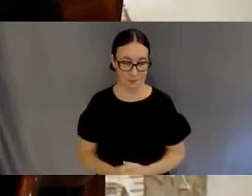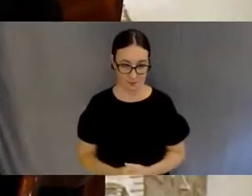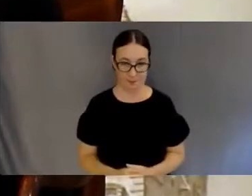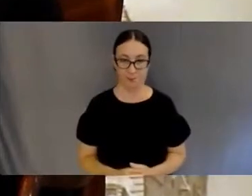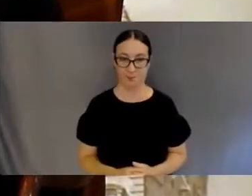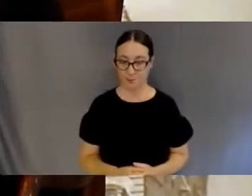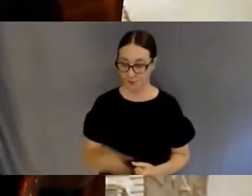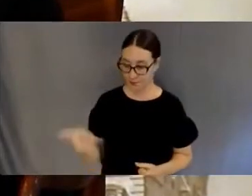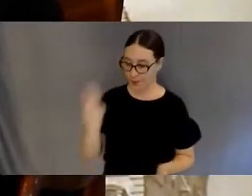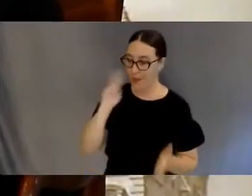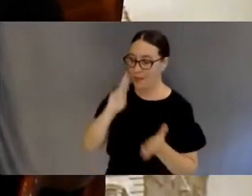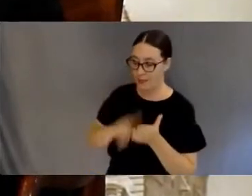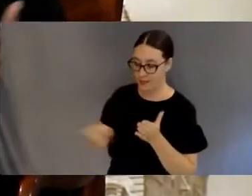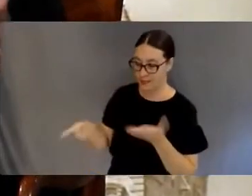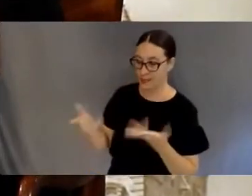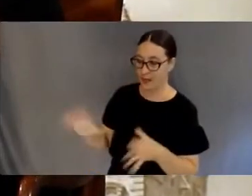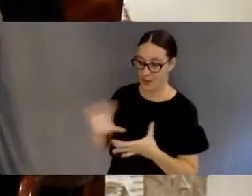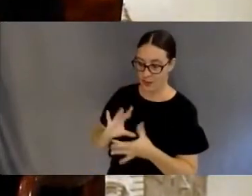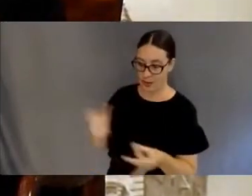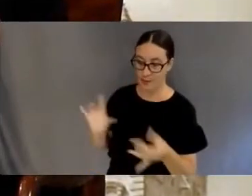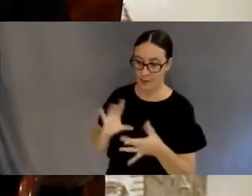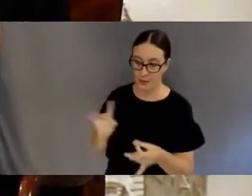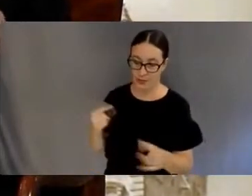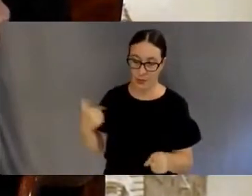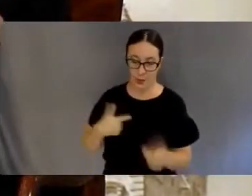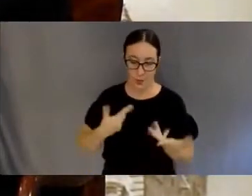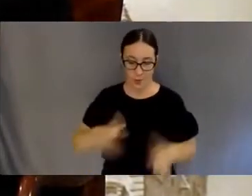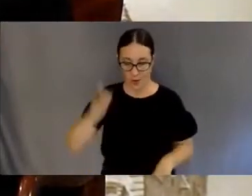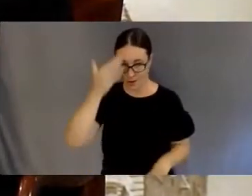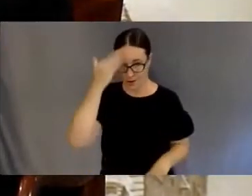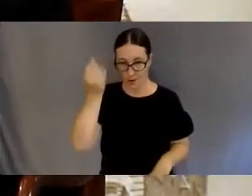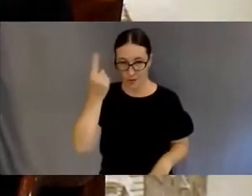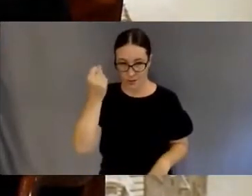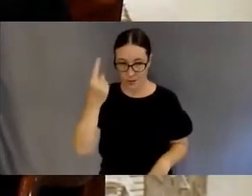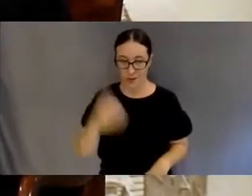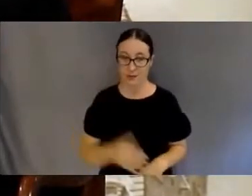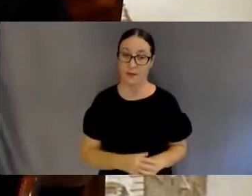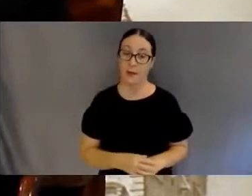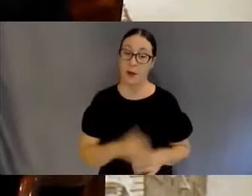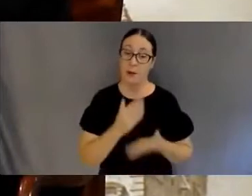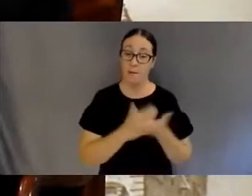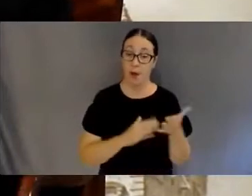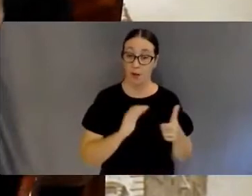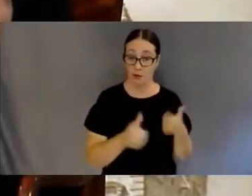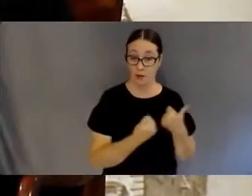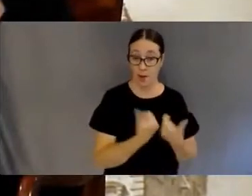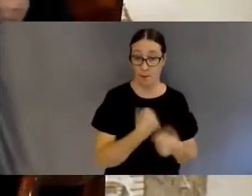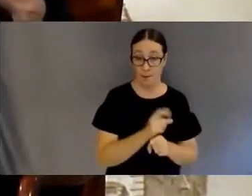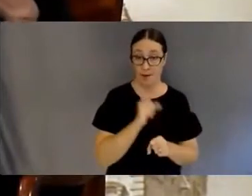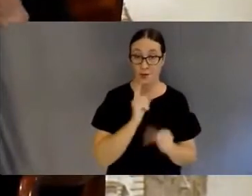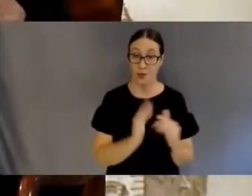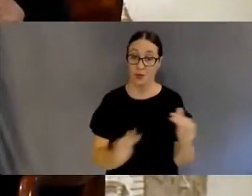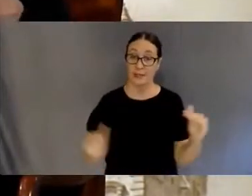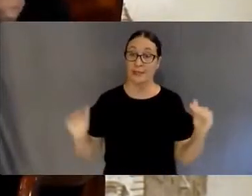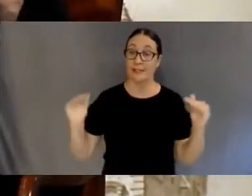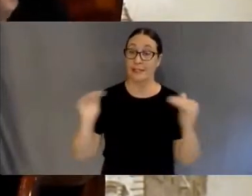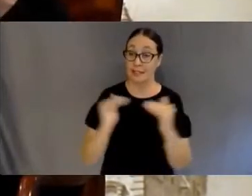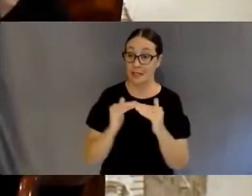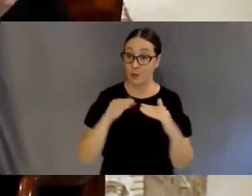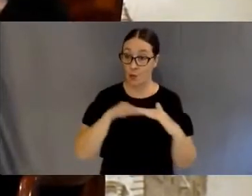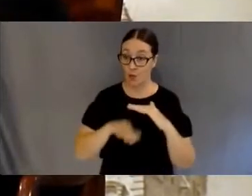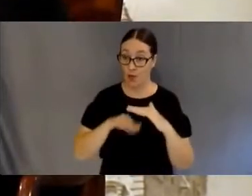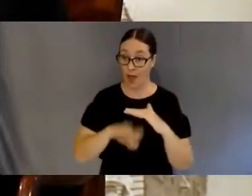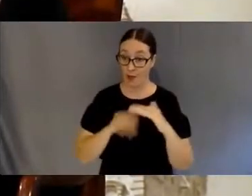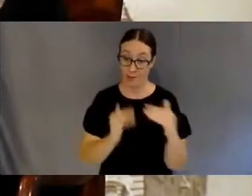Secretary mentioned this, and we all know part of the challenge of ensuring equal access and equitable distribution